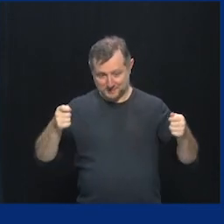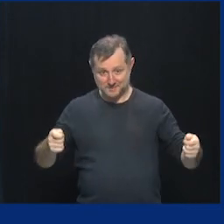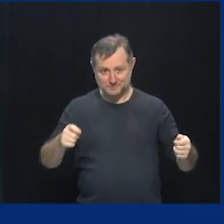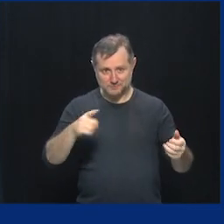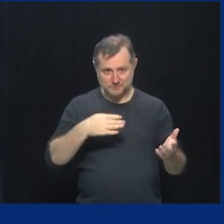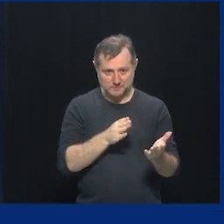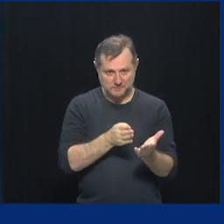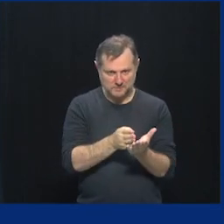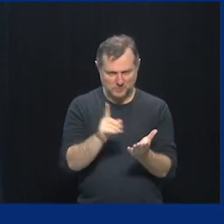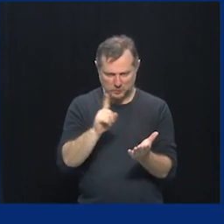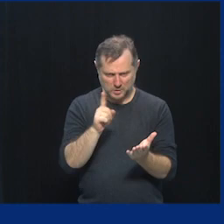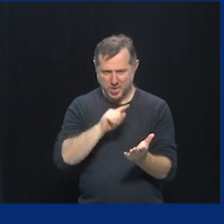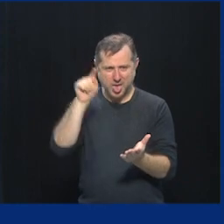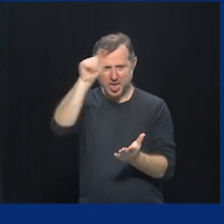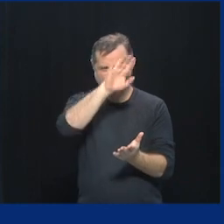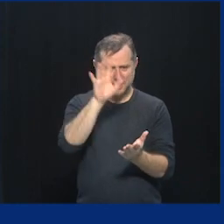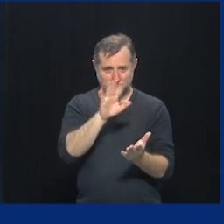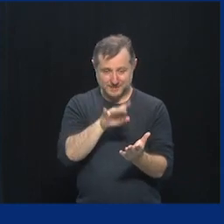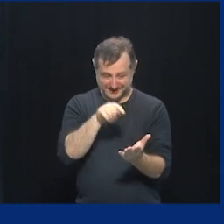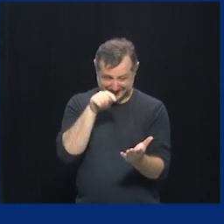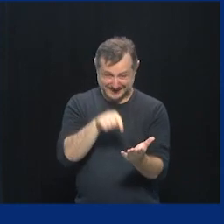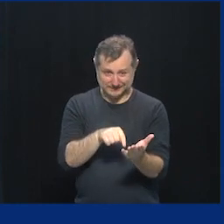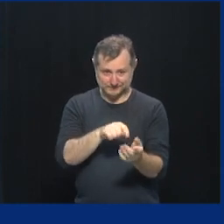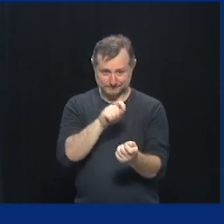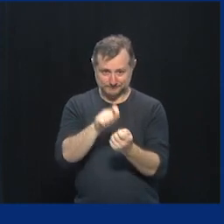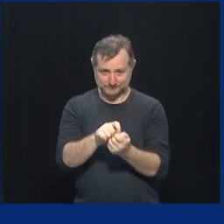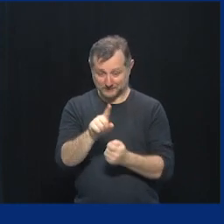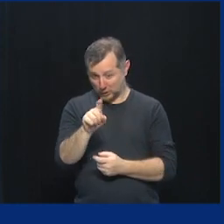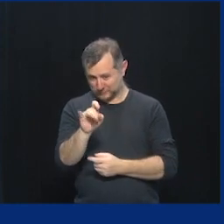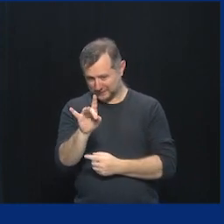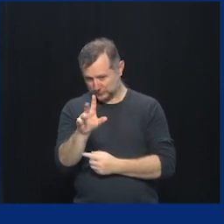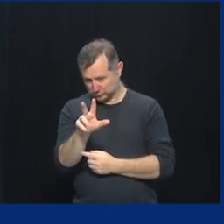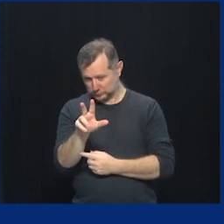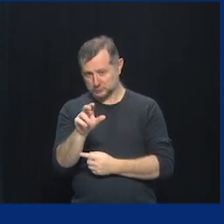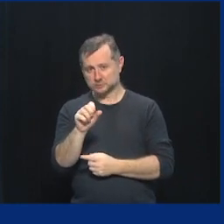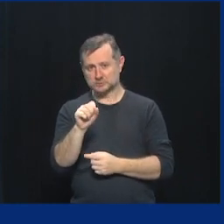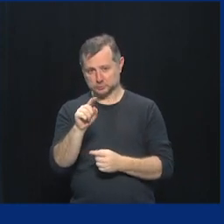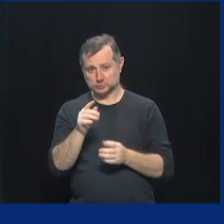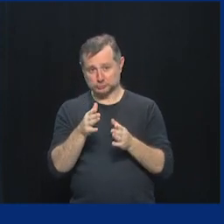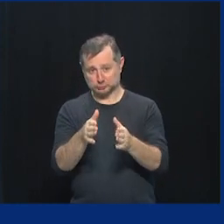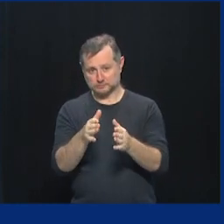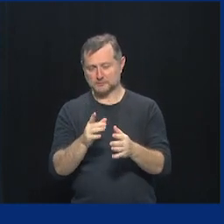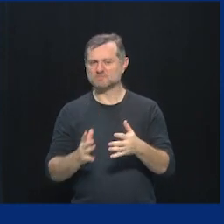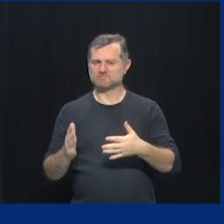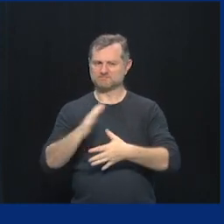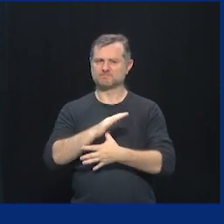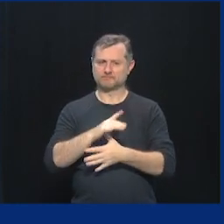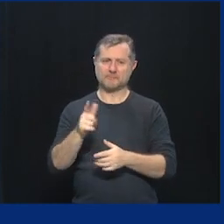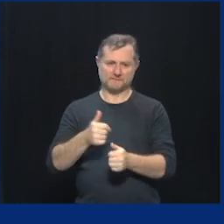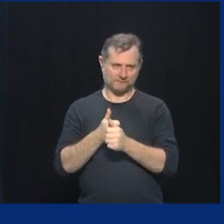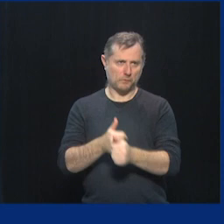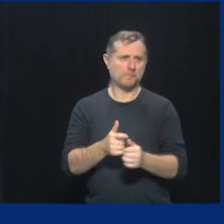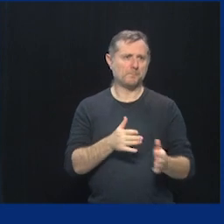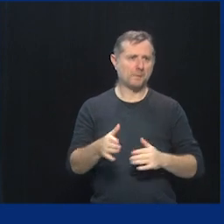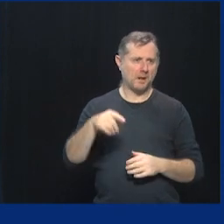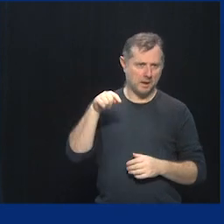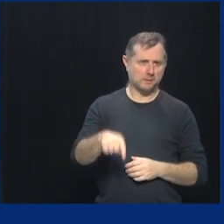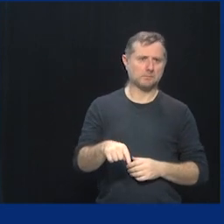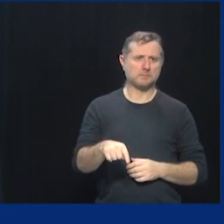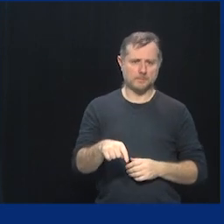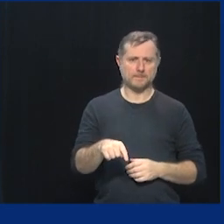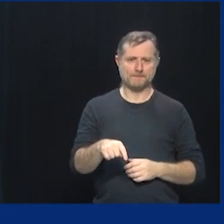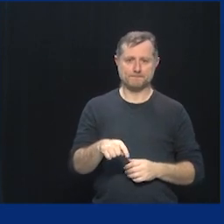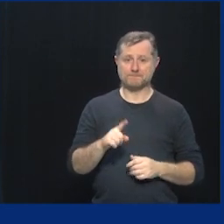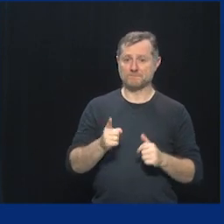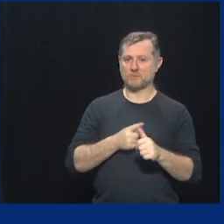Gardens, do 183rd Street first. And guess what? They did. And then they did it again because it wasn't done